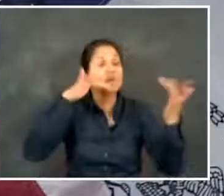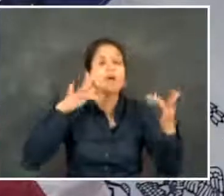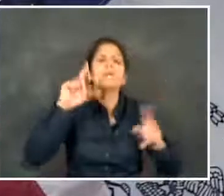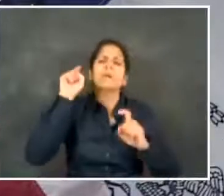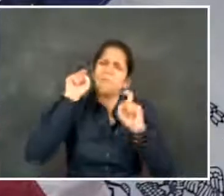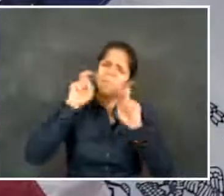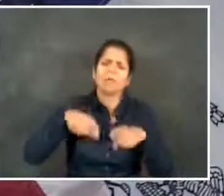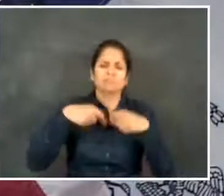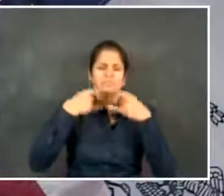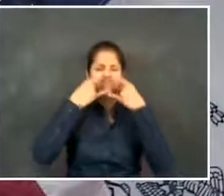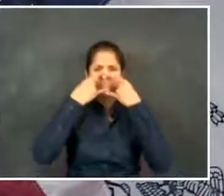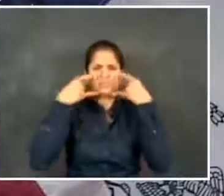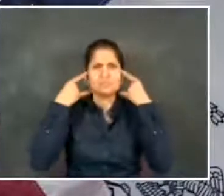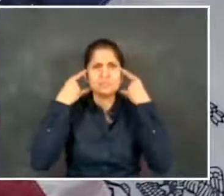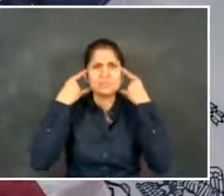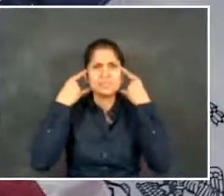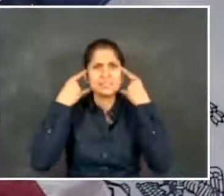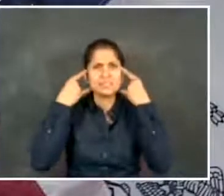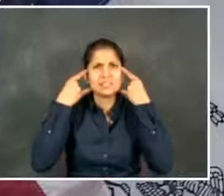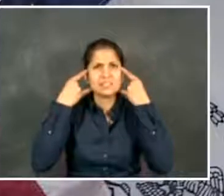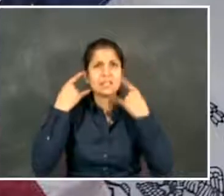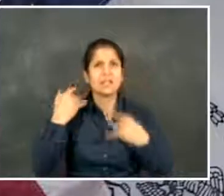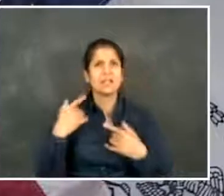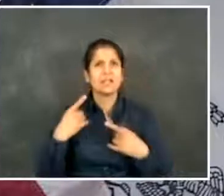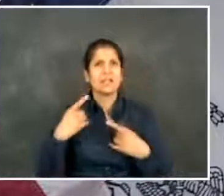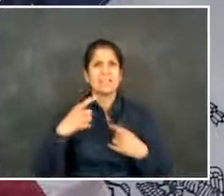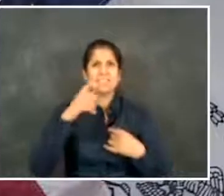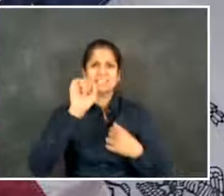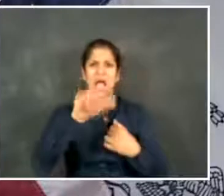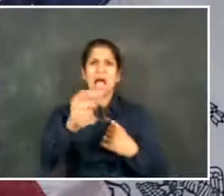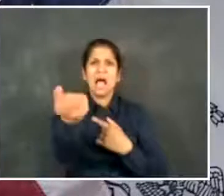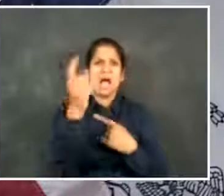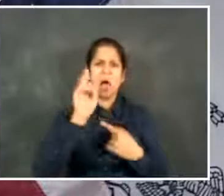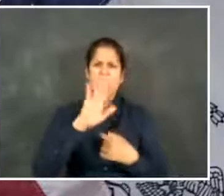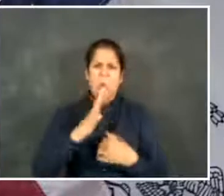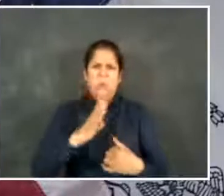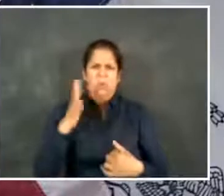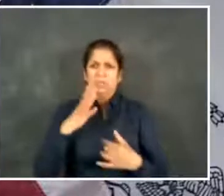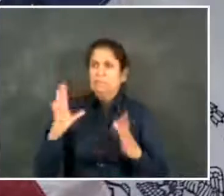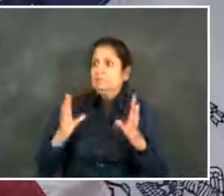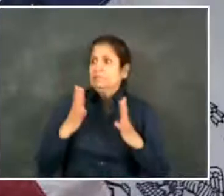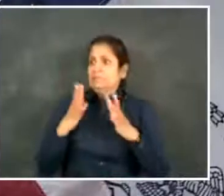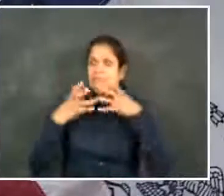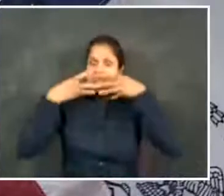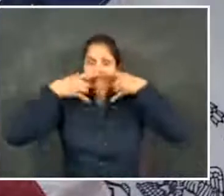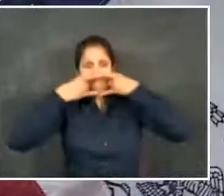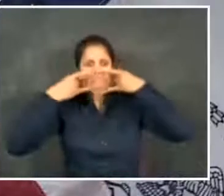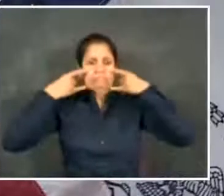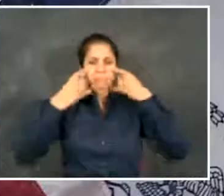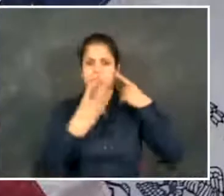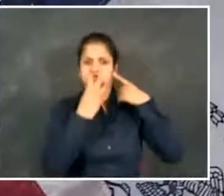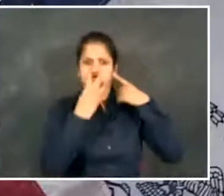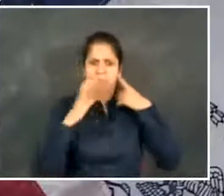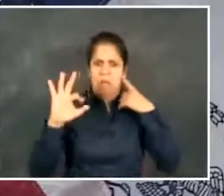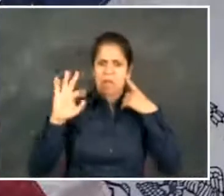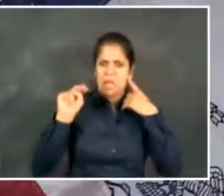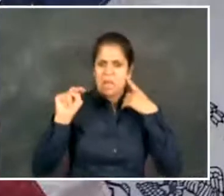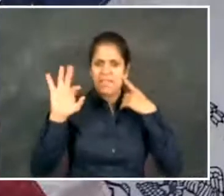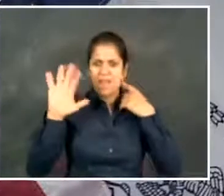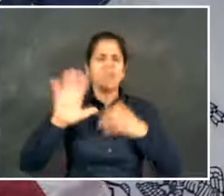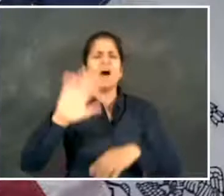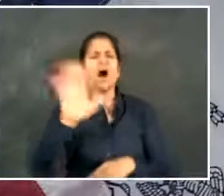etc. Definitely, this is just a beginning, Katie. These efforts, everything's being built